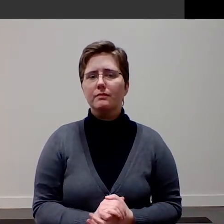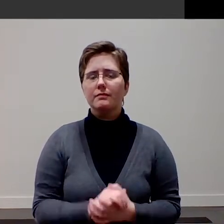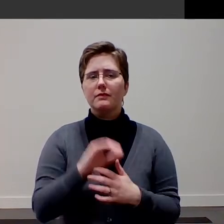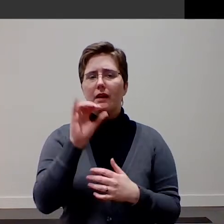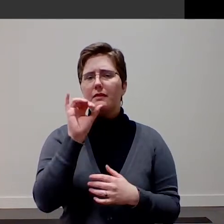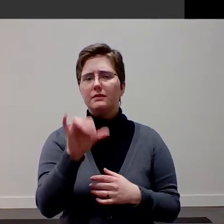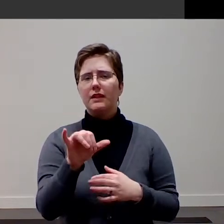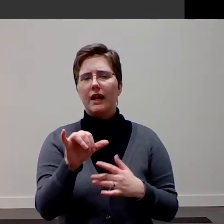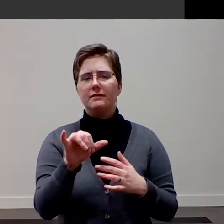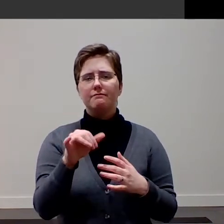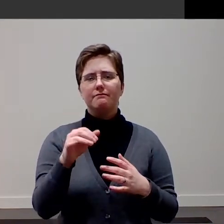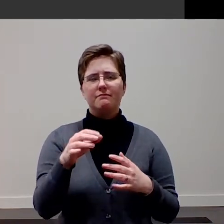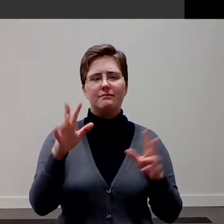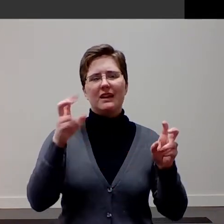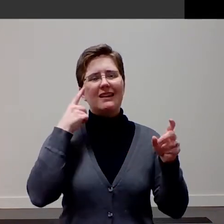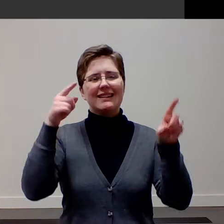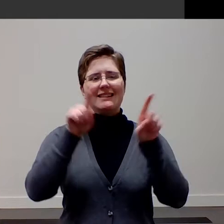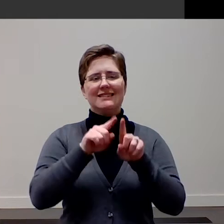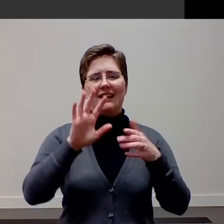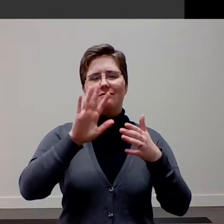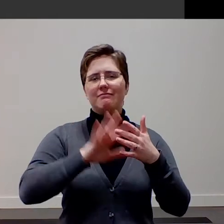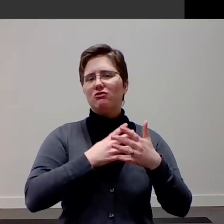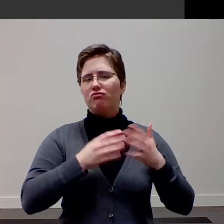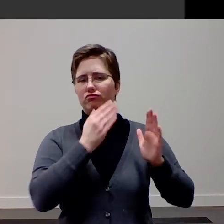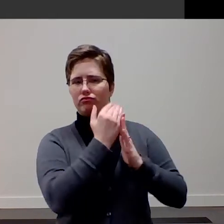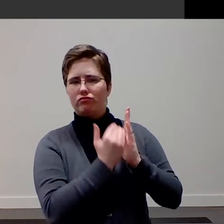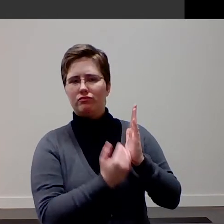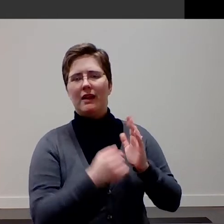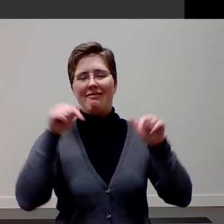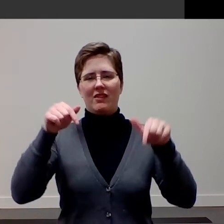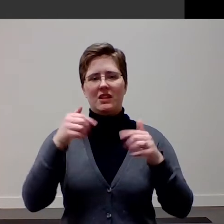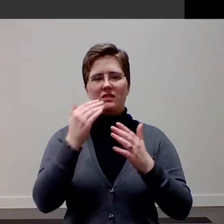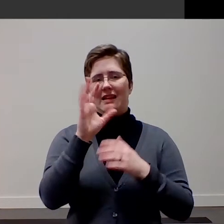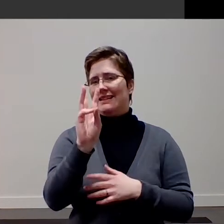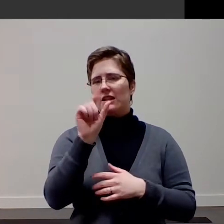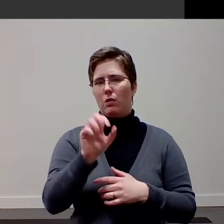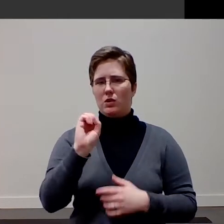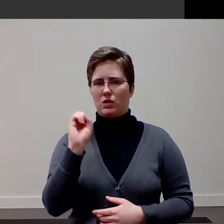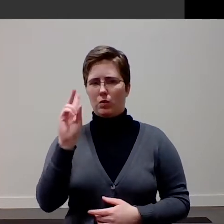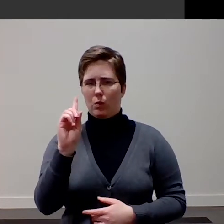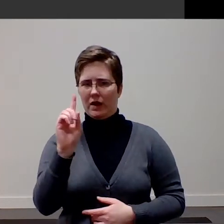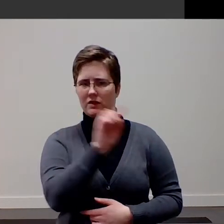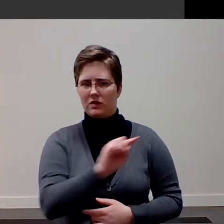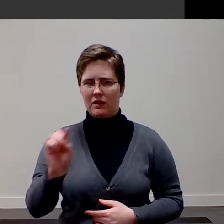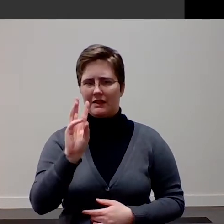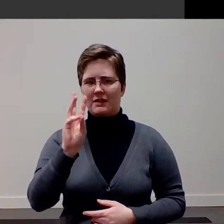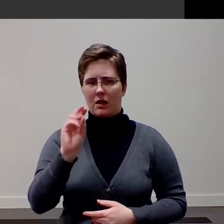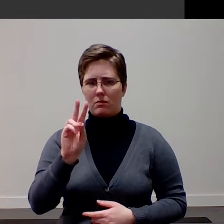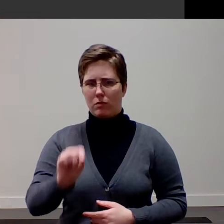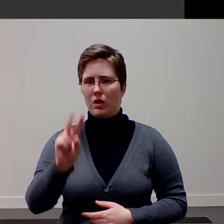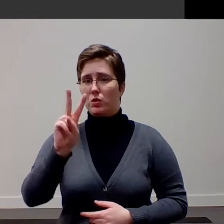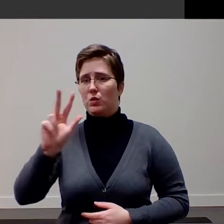which is the consent agenda. And these are items 6.01 through